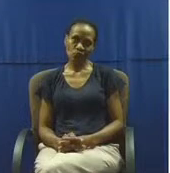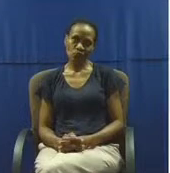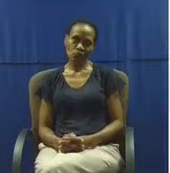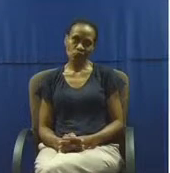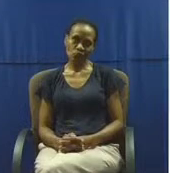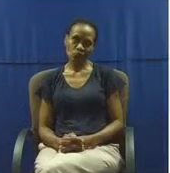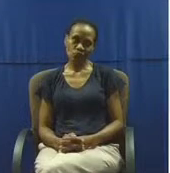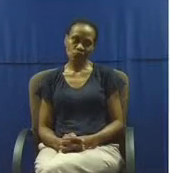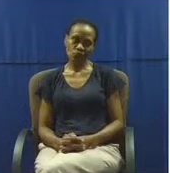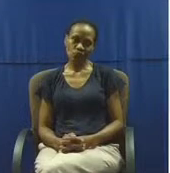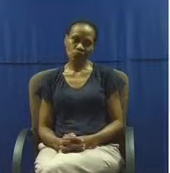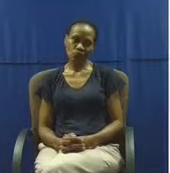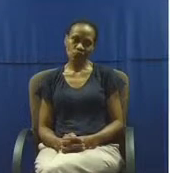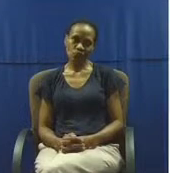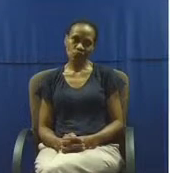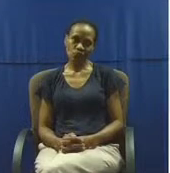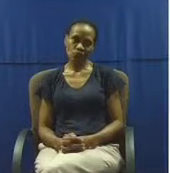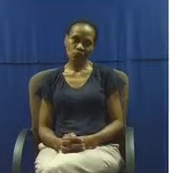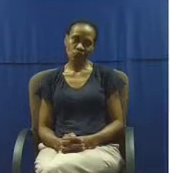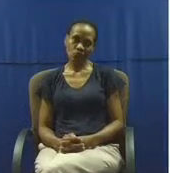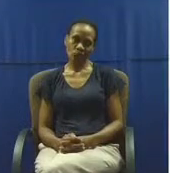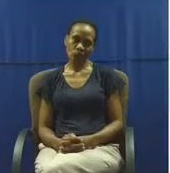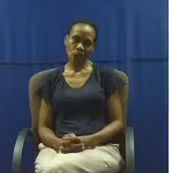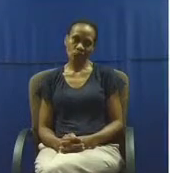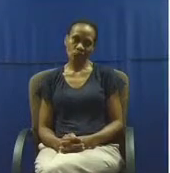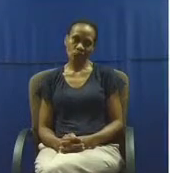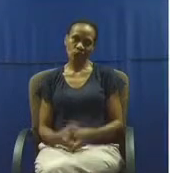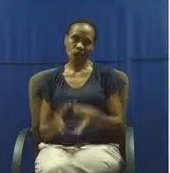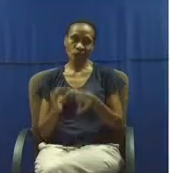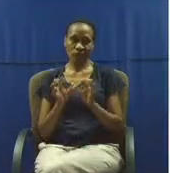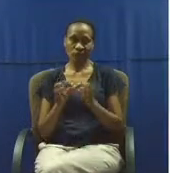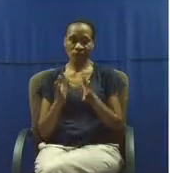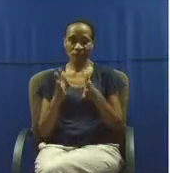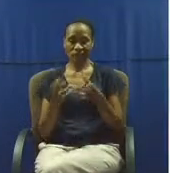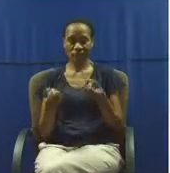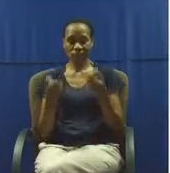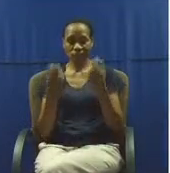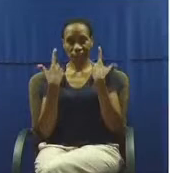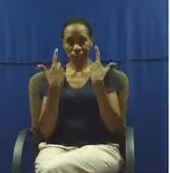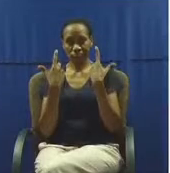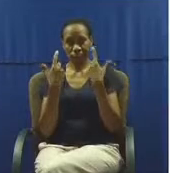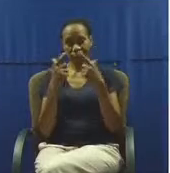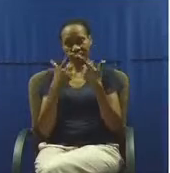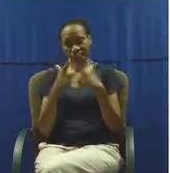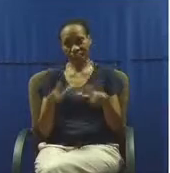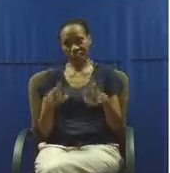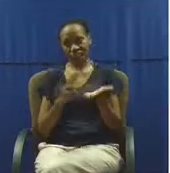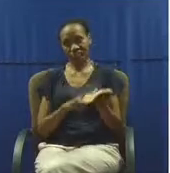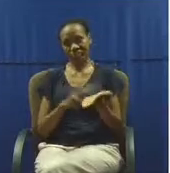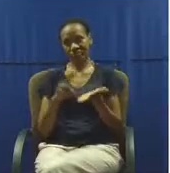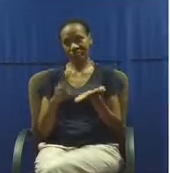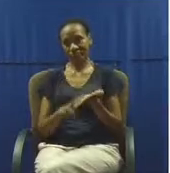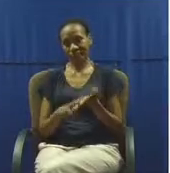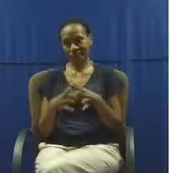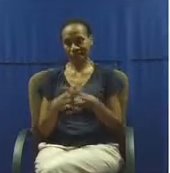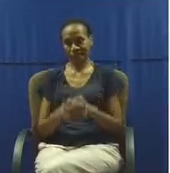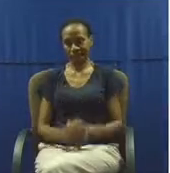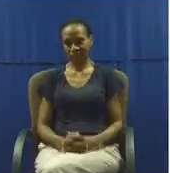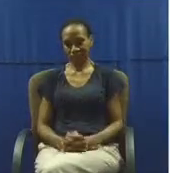private sector arali ra ṱanganyisela na public zwi nga tou shumisa hani